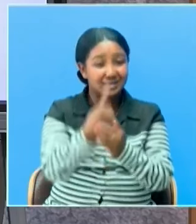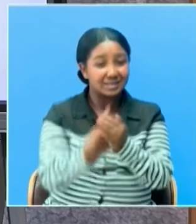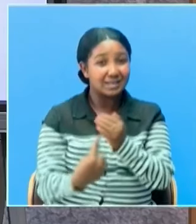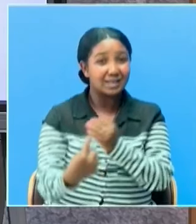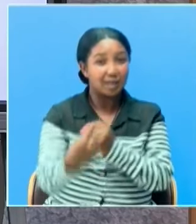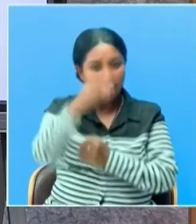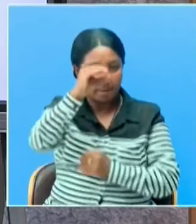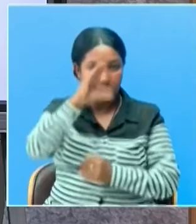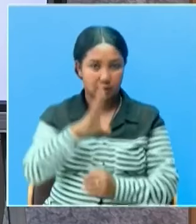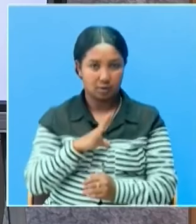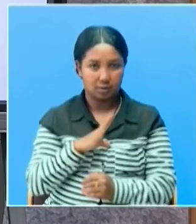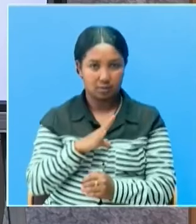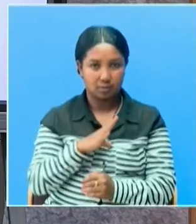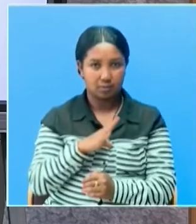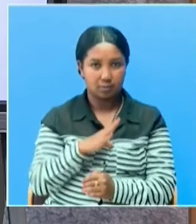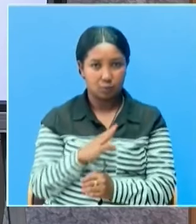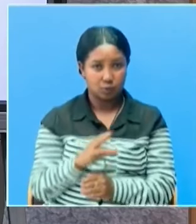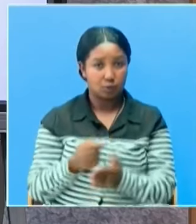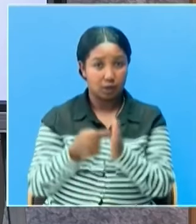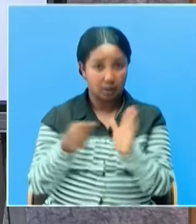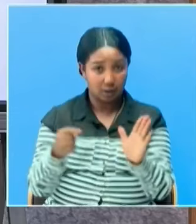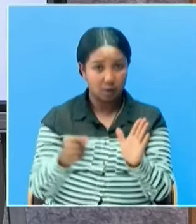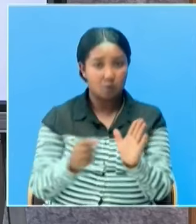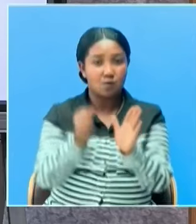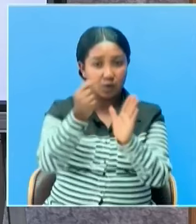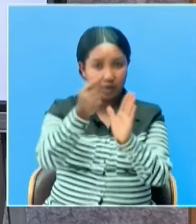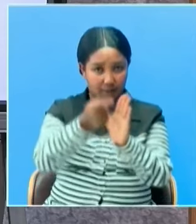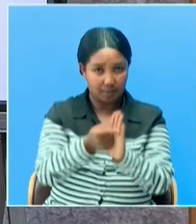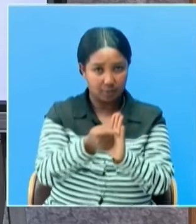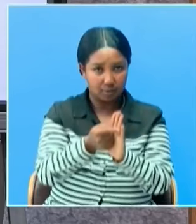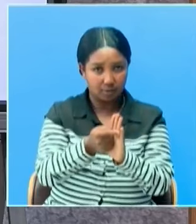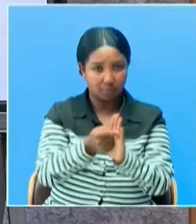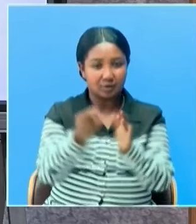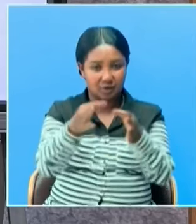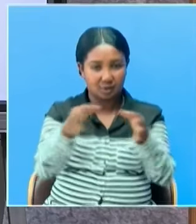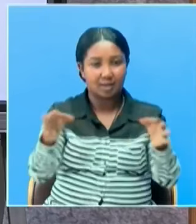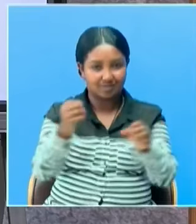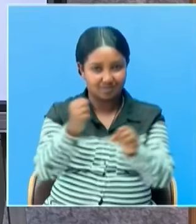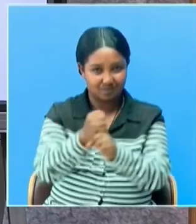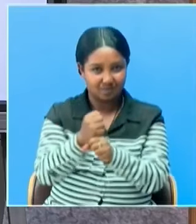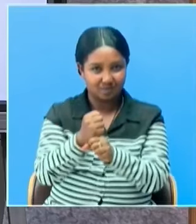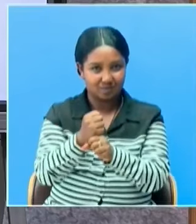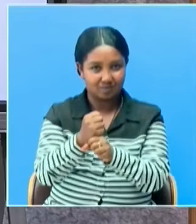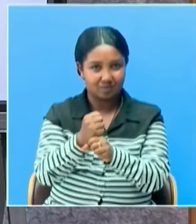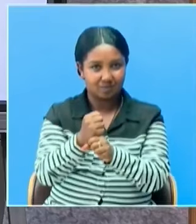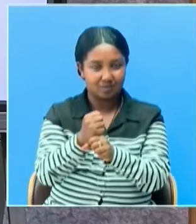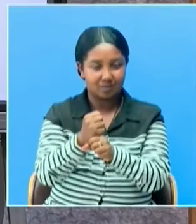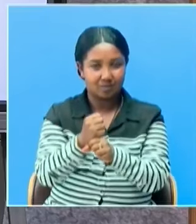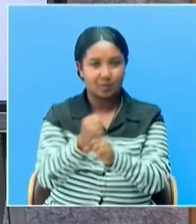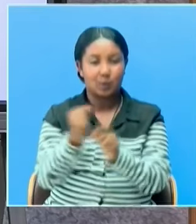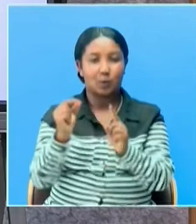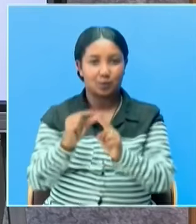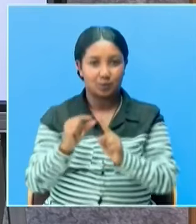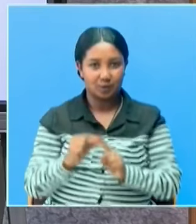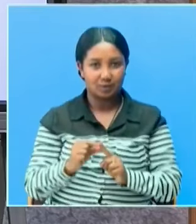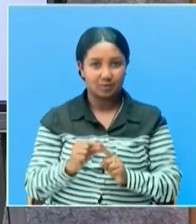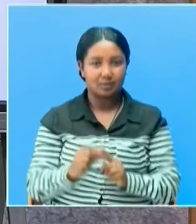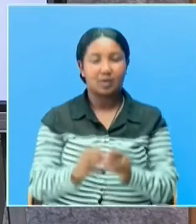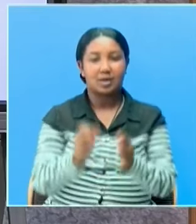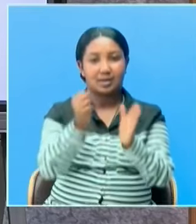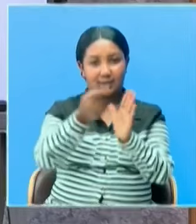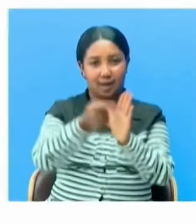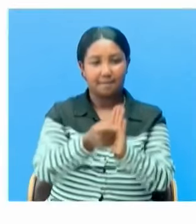person. Is it clear? For example, here we can make sentence using these words.